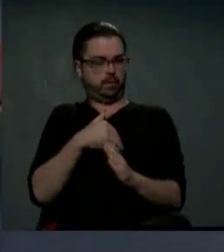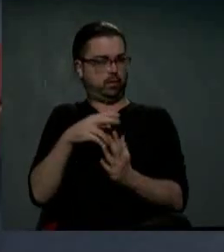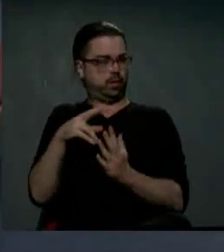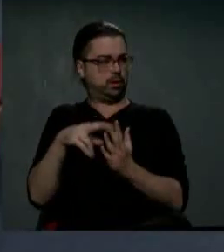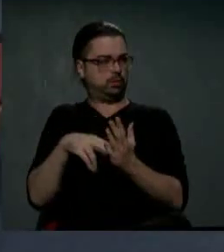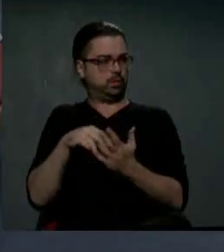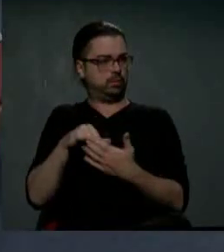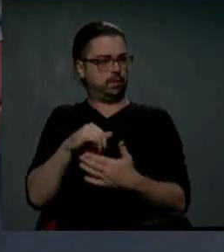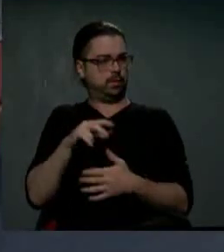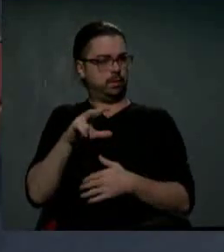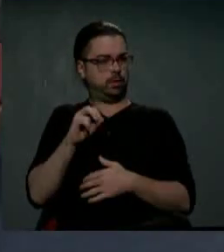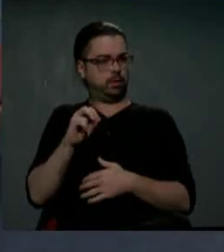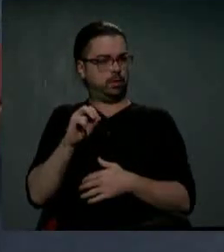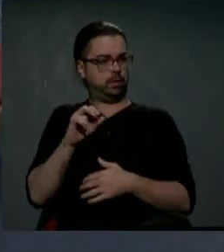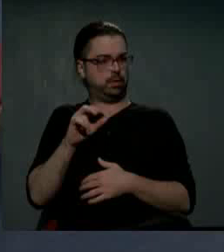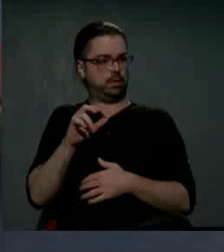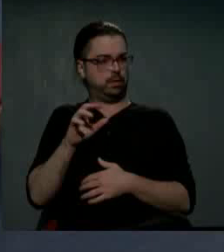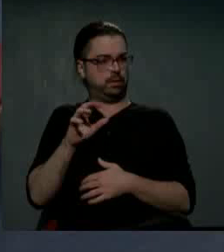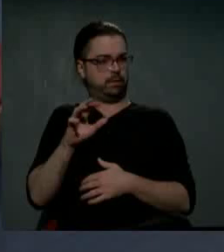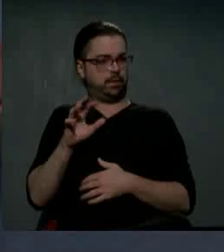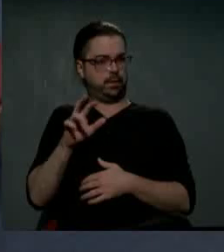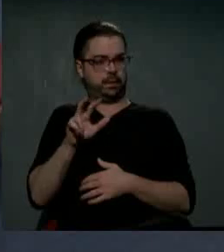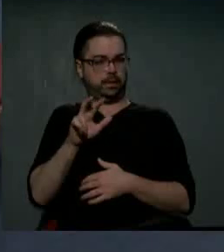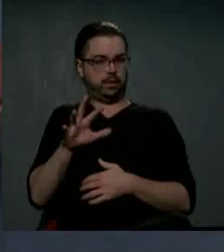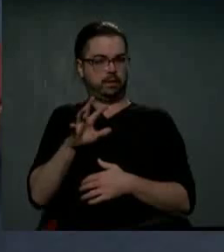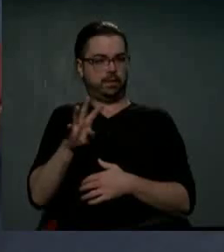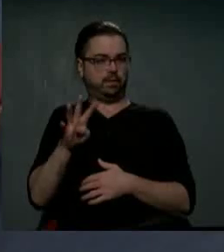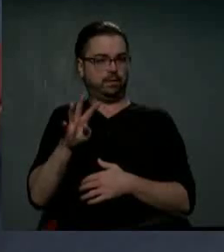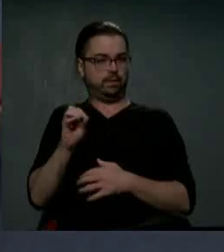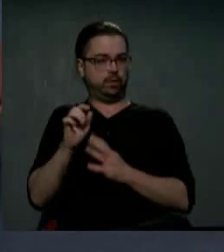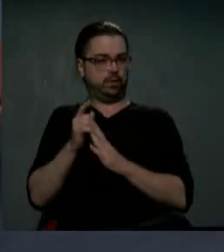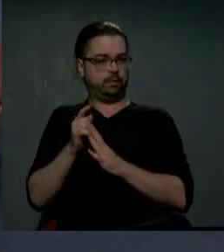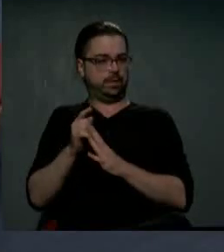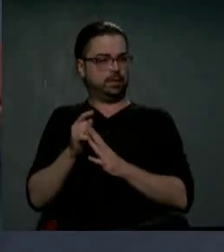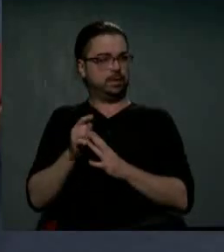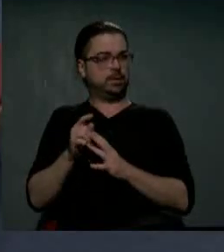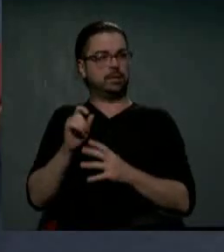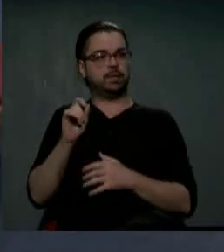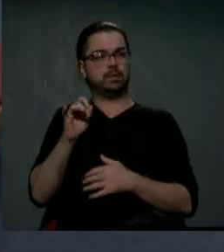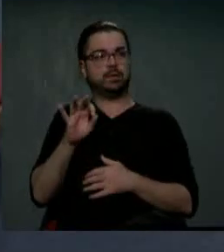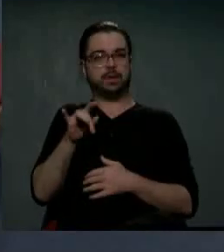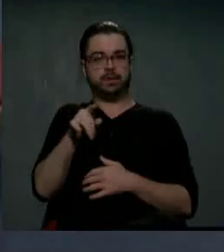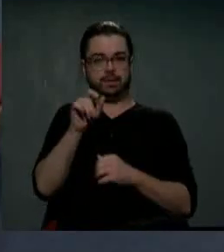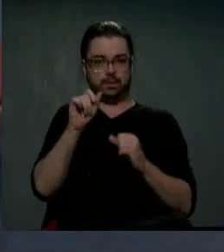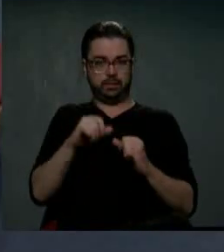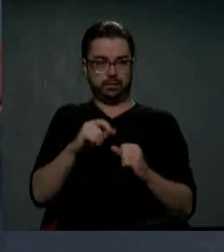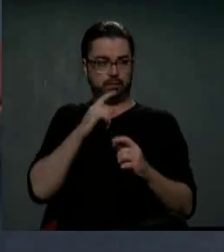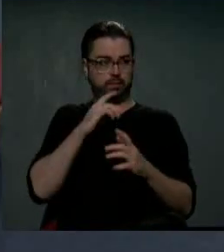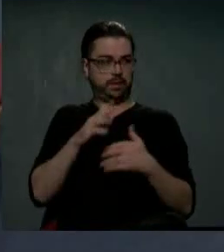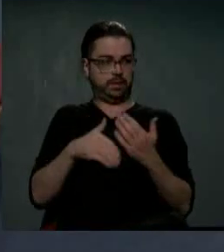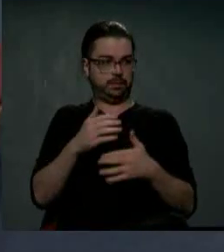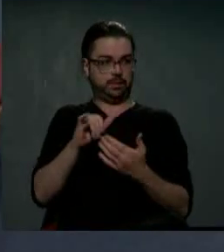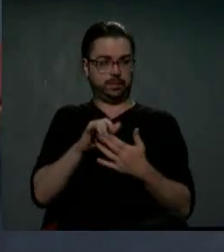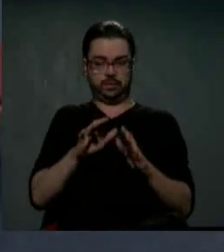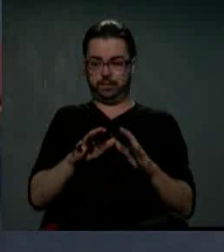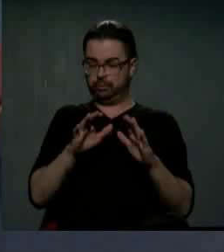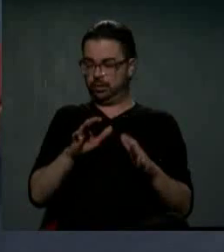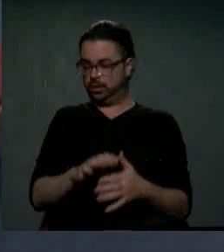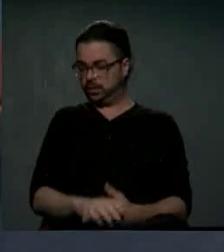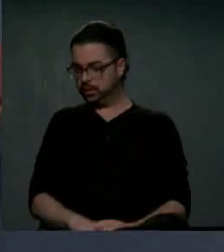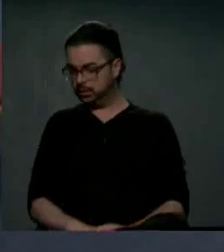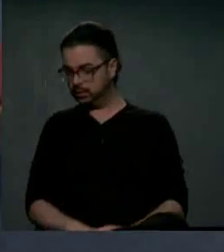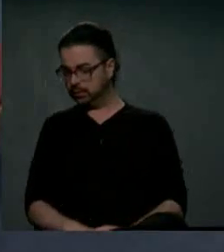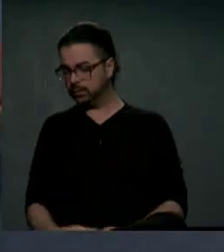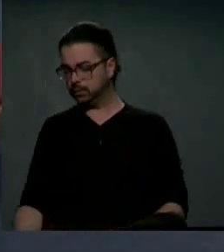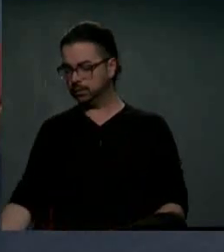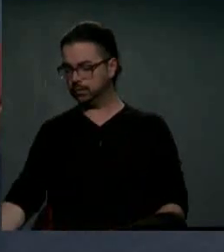read 40-minute Okay. dissertation into the. Okay. Well, if you can be expeditious, that'd be great. Ms. Brown had